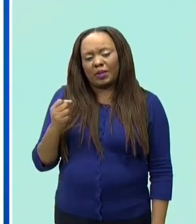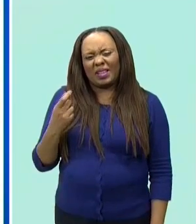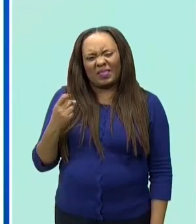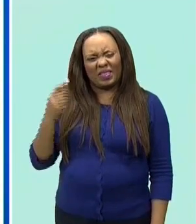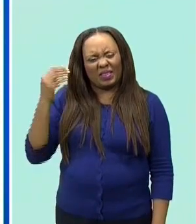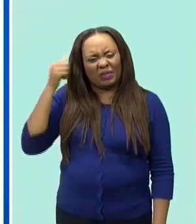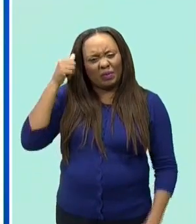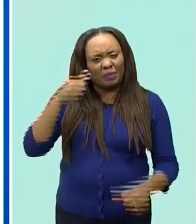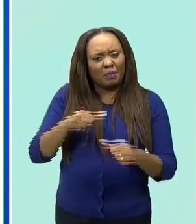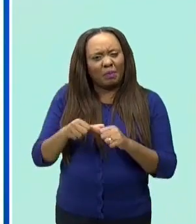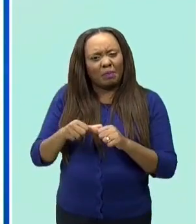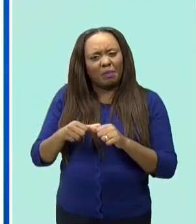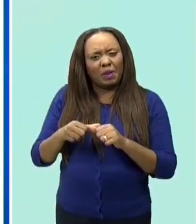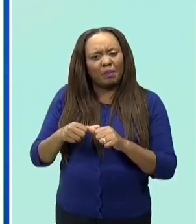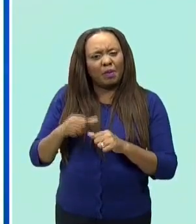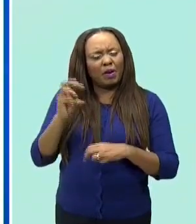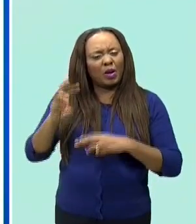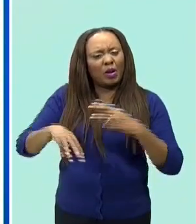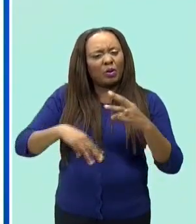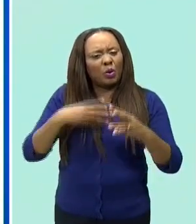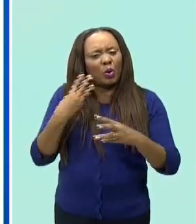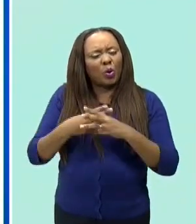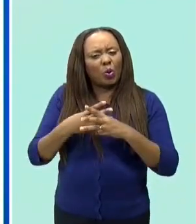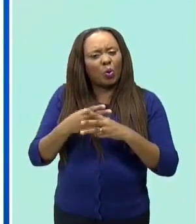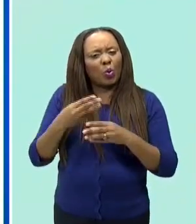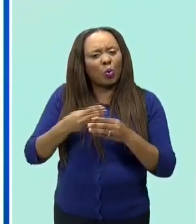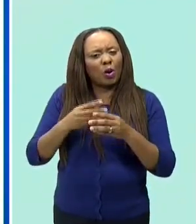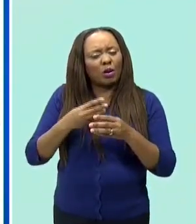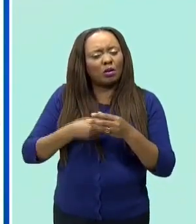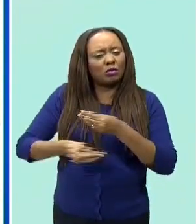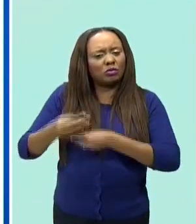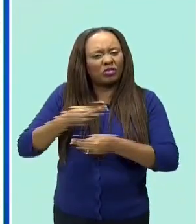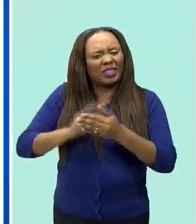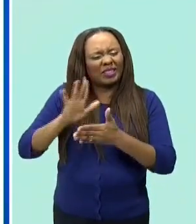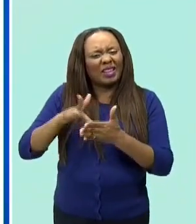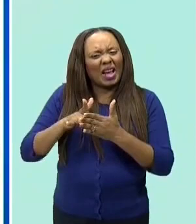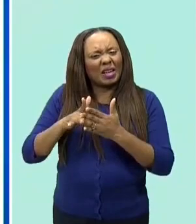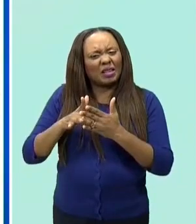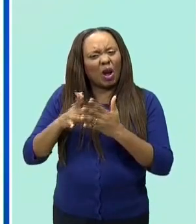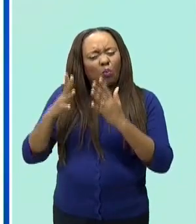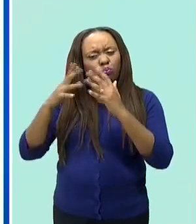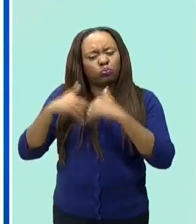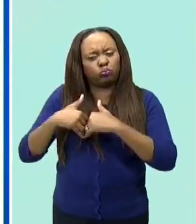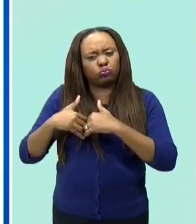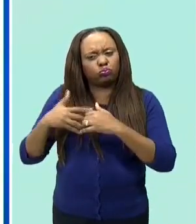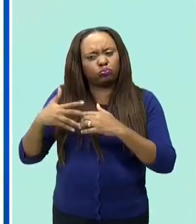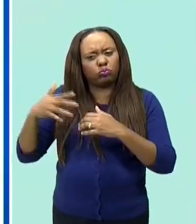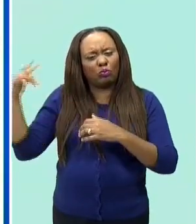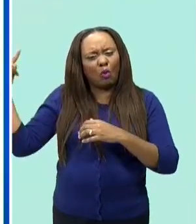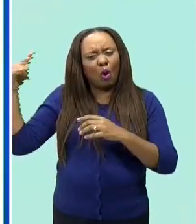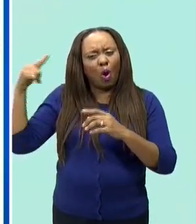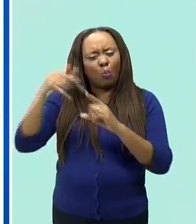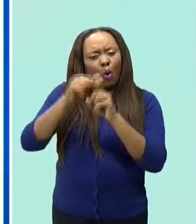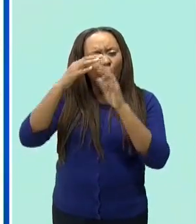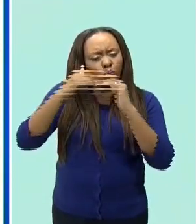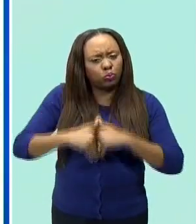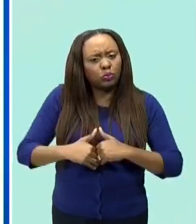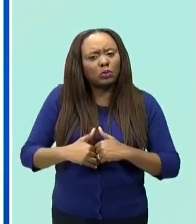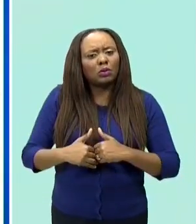world. Especially in Barbados. I know we had a shift about us, you know, and that, for me, I